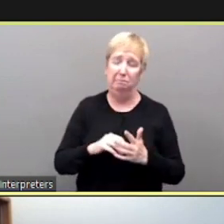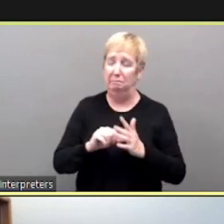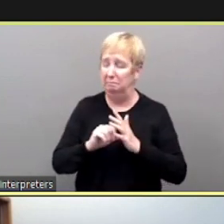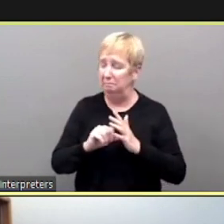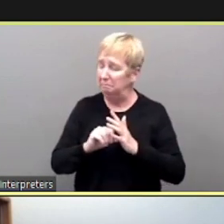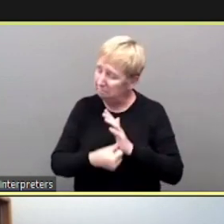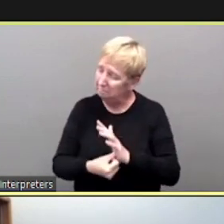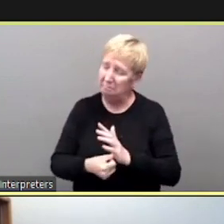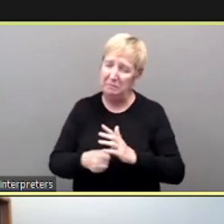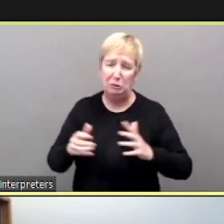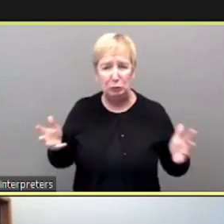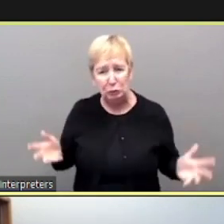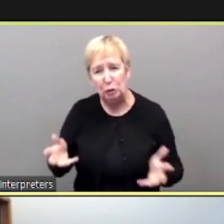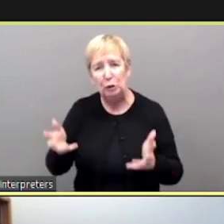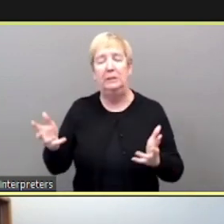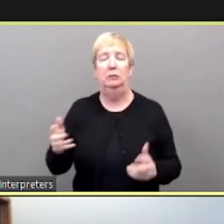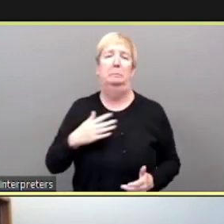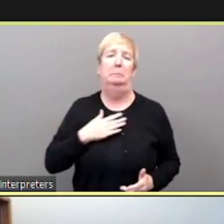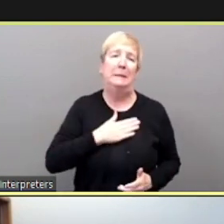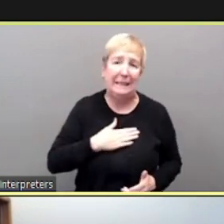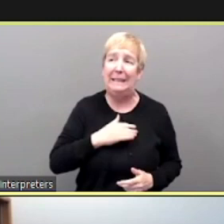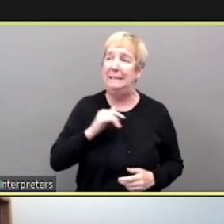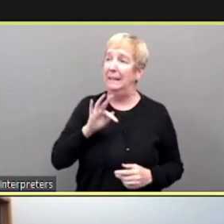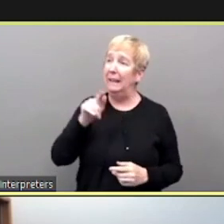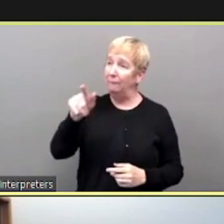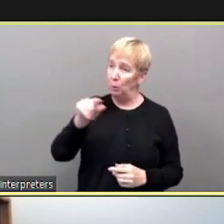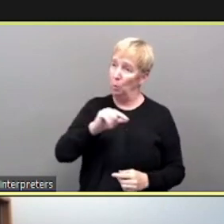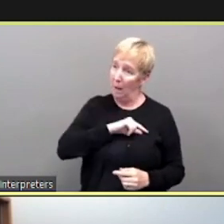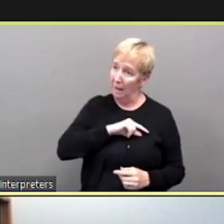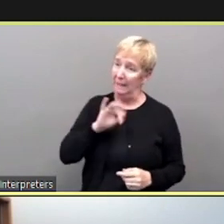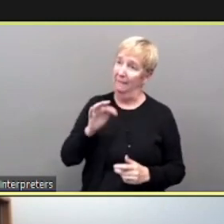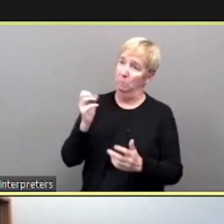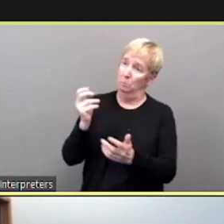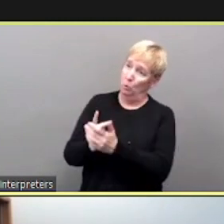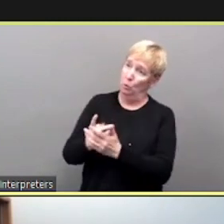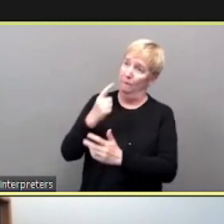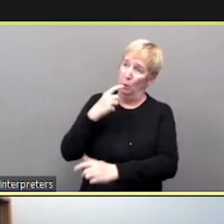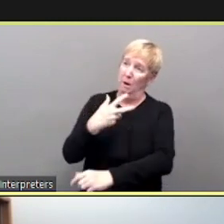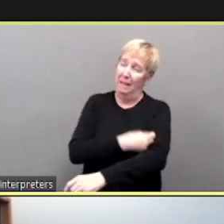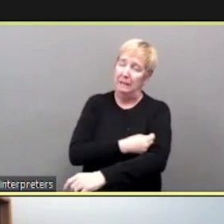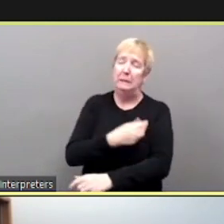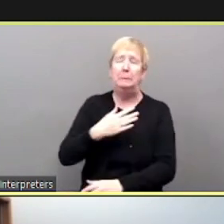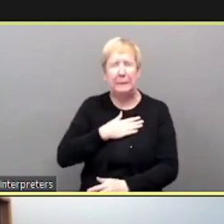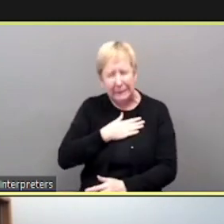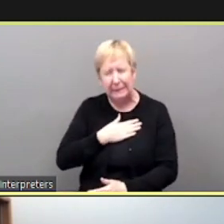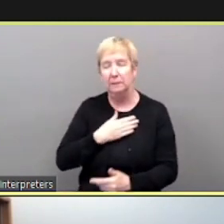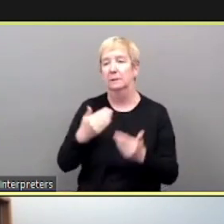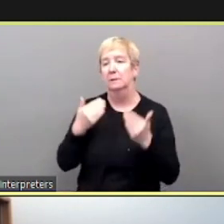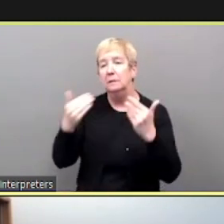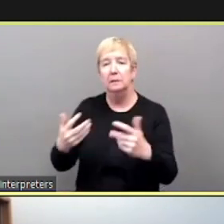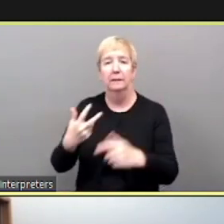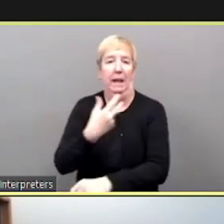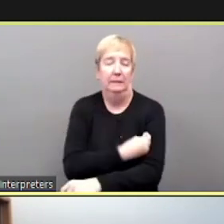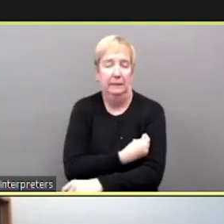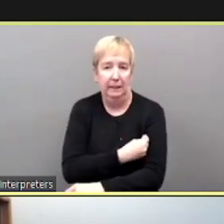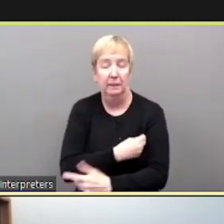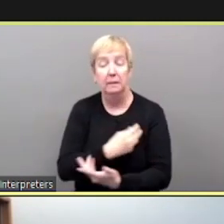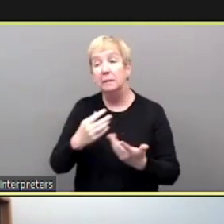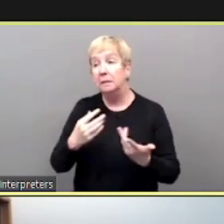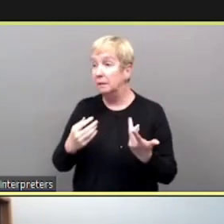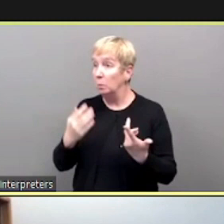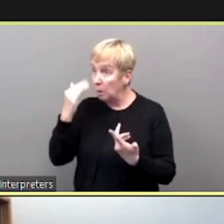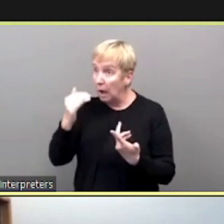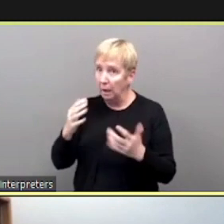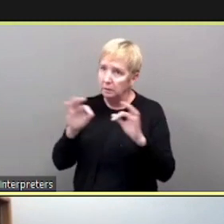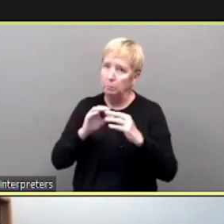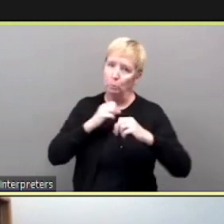to get out. If you are eligible, please get out and get yourself vaccinated to protect yourself, protect